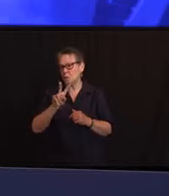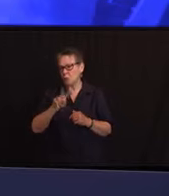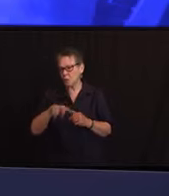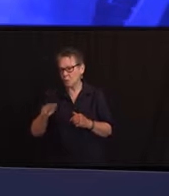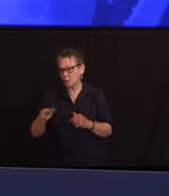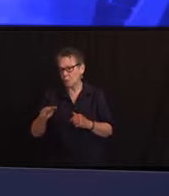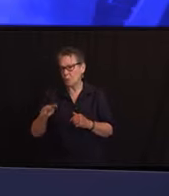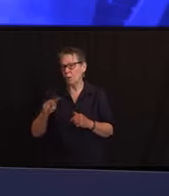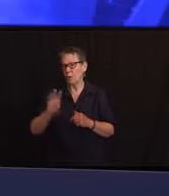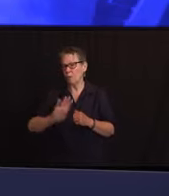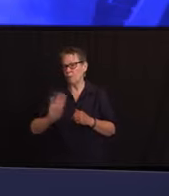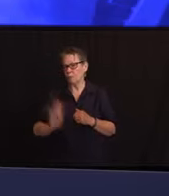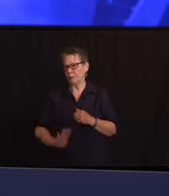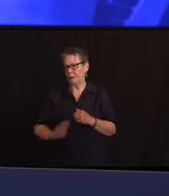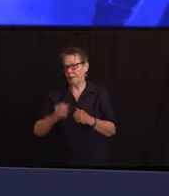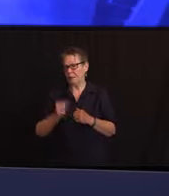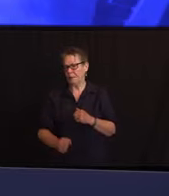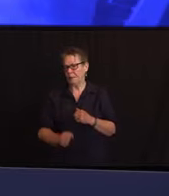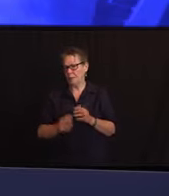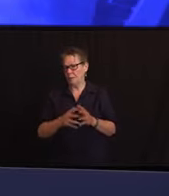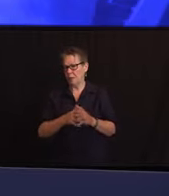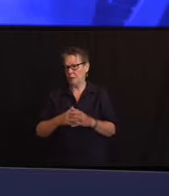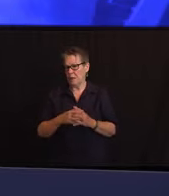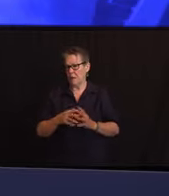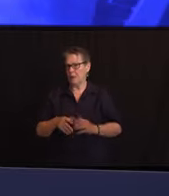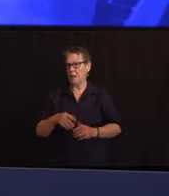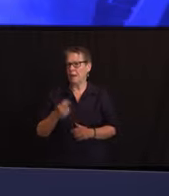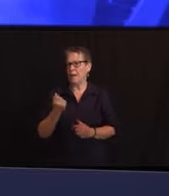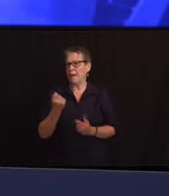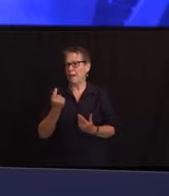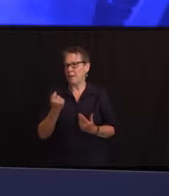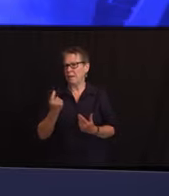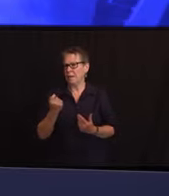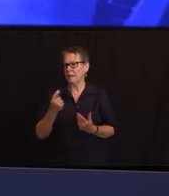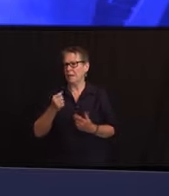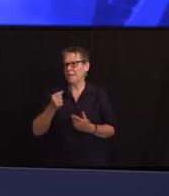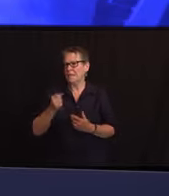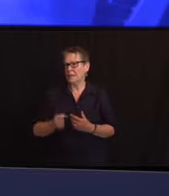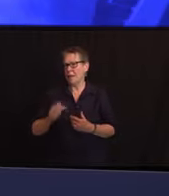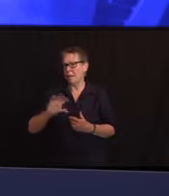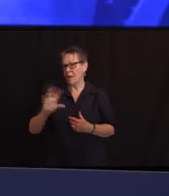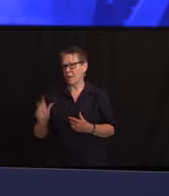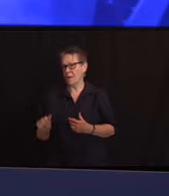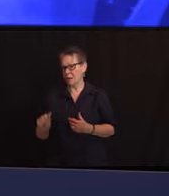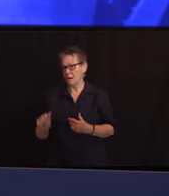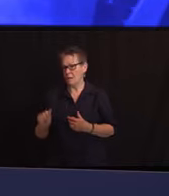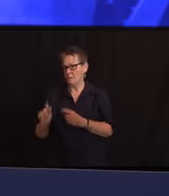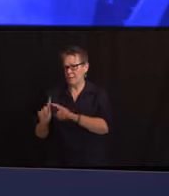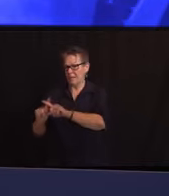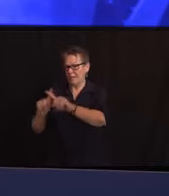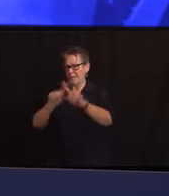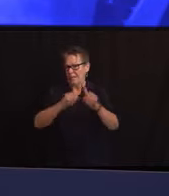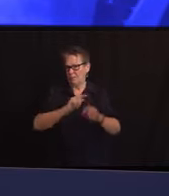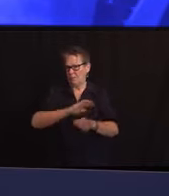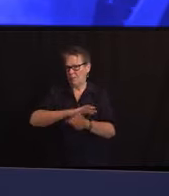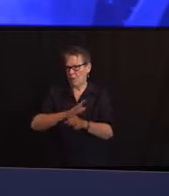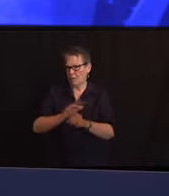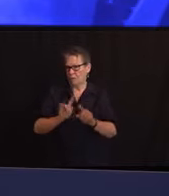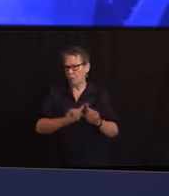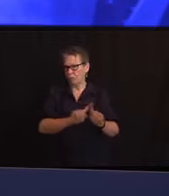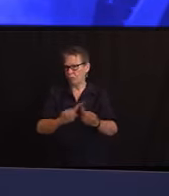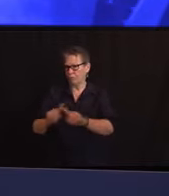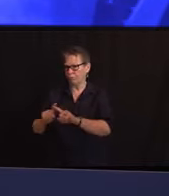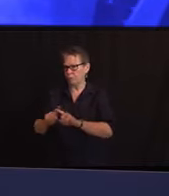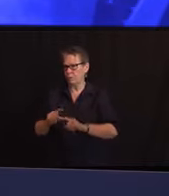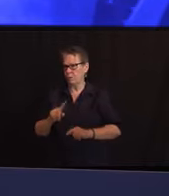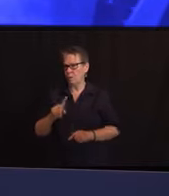Brazilian variant P1, 11 reports of the South African variant B.1.351, and